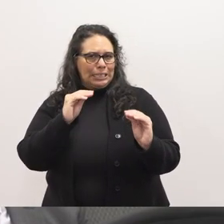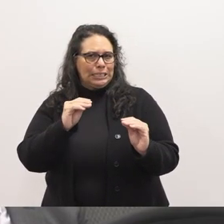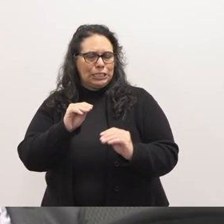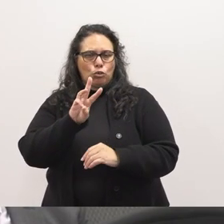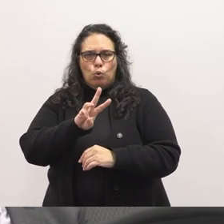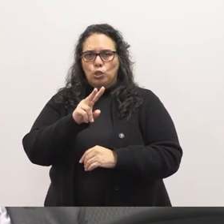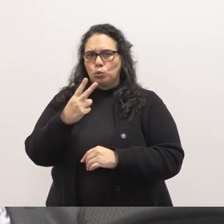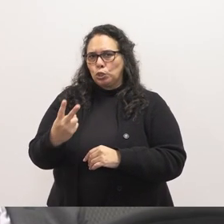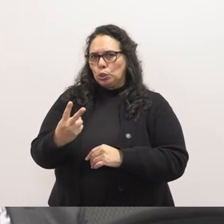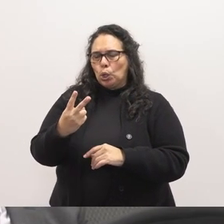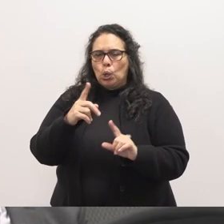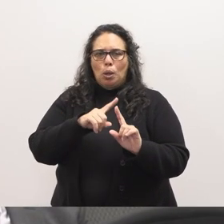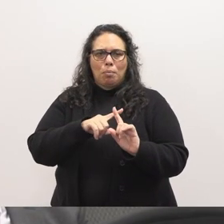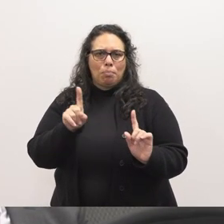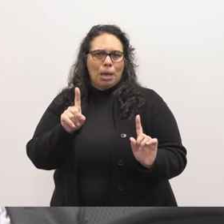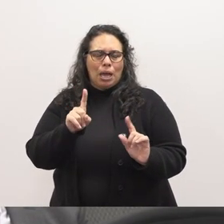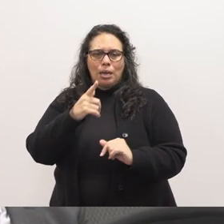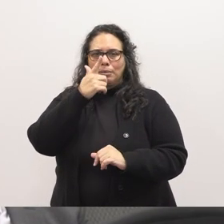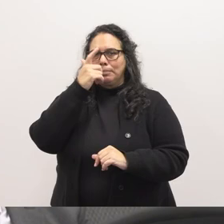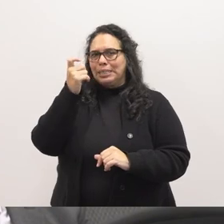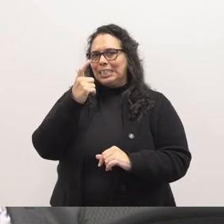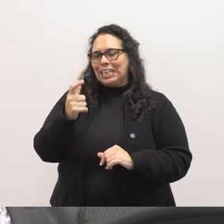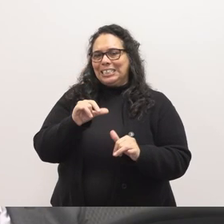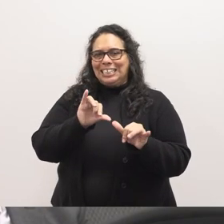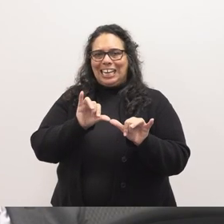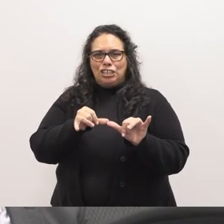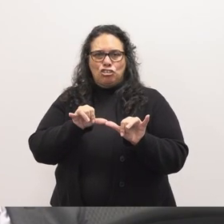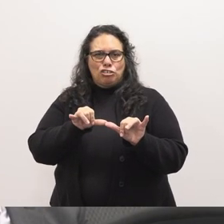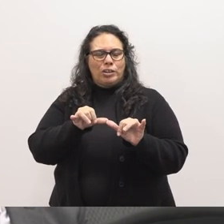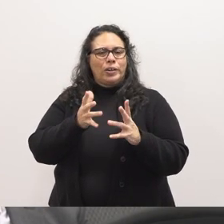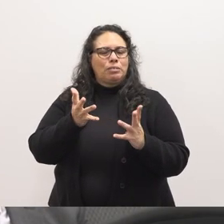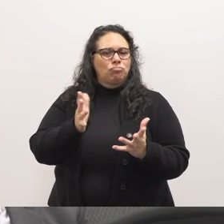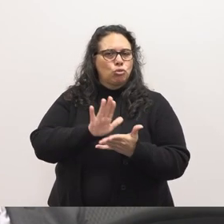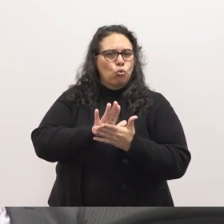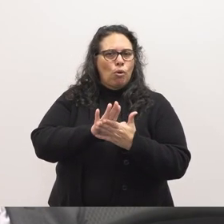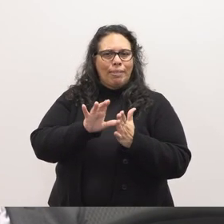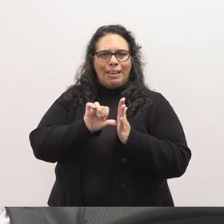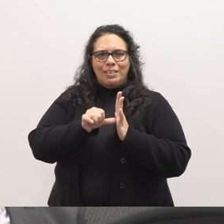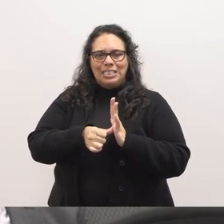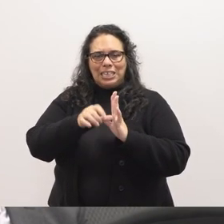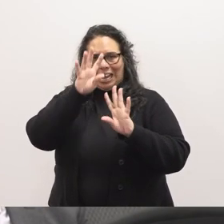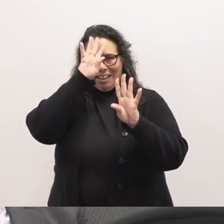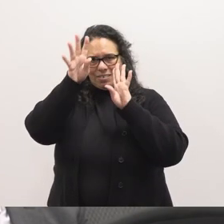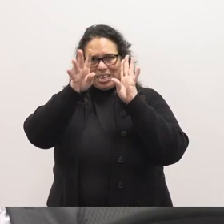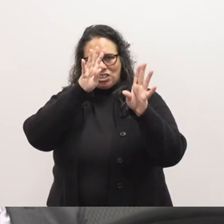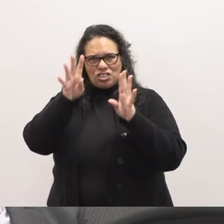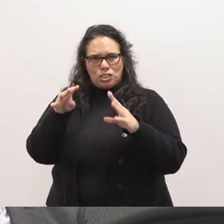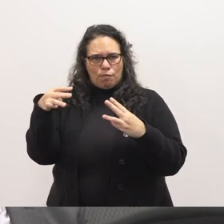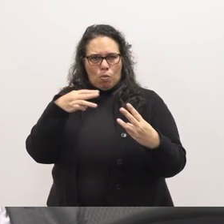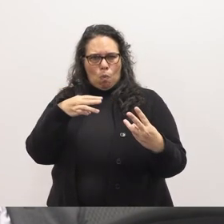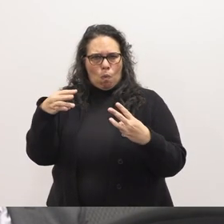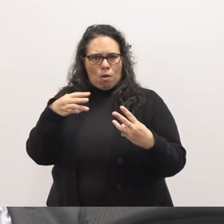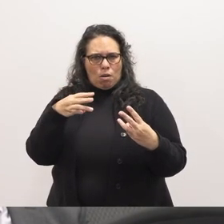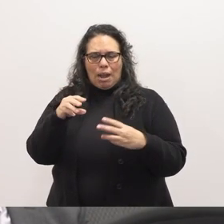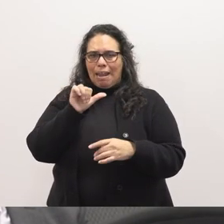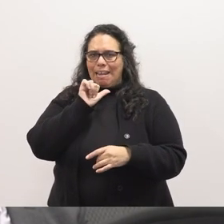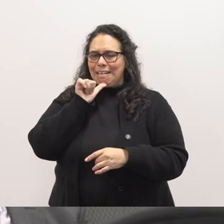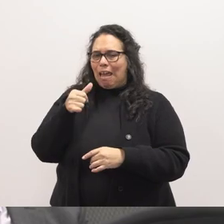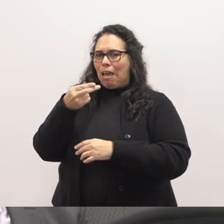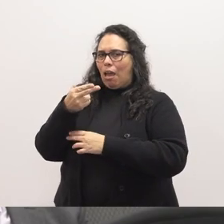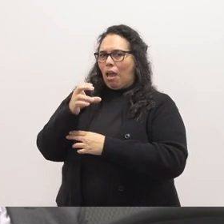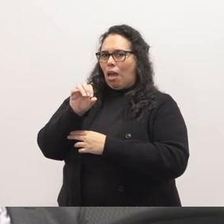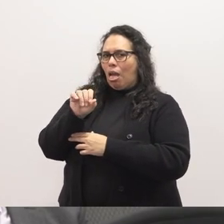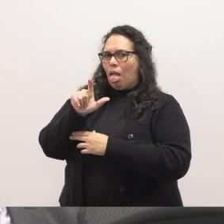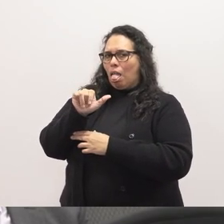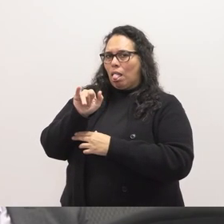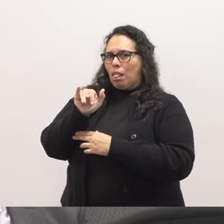II, but since they were an engineering track school, they emphasized the inventions of the war and not the Holocaust or